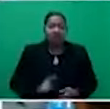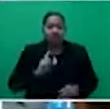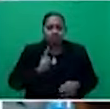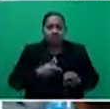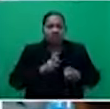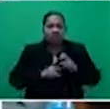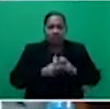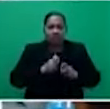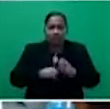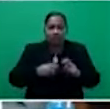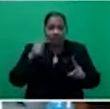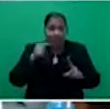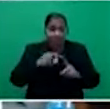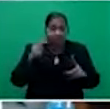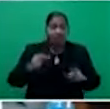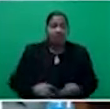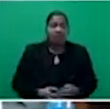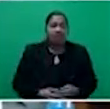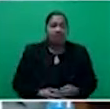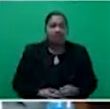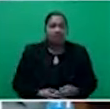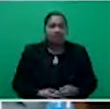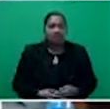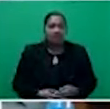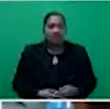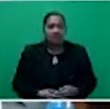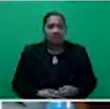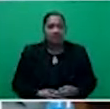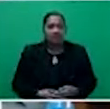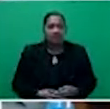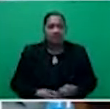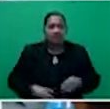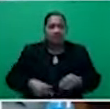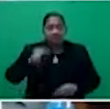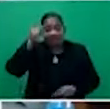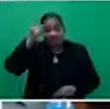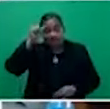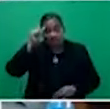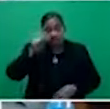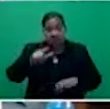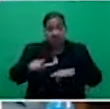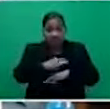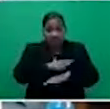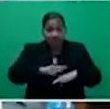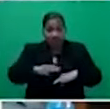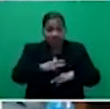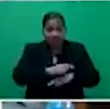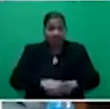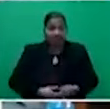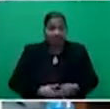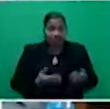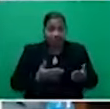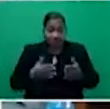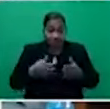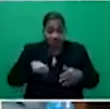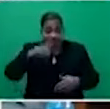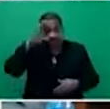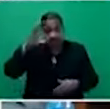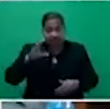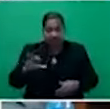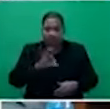sir, the point is that land, ethnicity land was alienated in this country not by Indo Fijians but by the